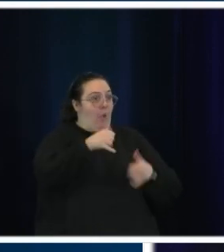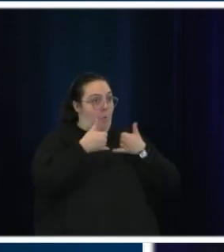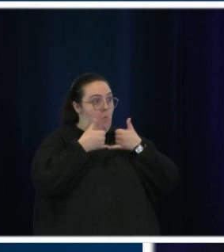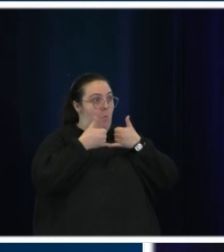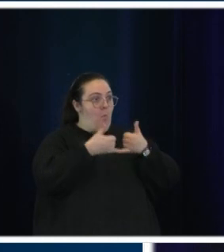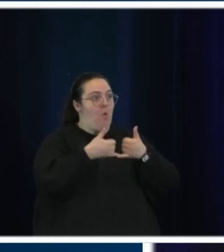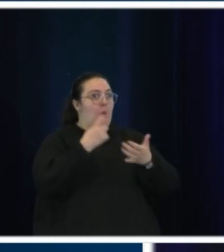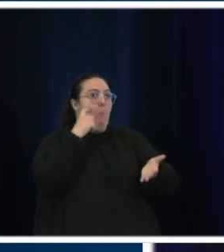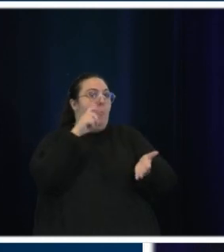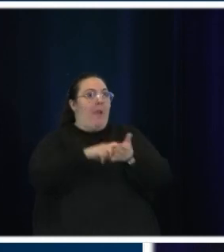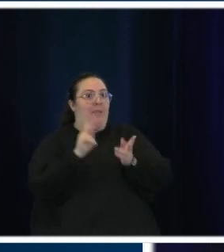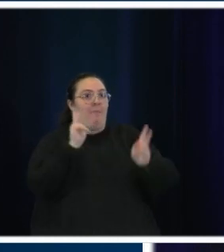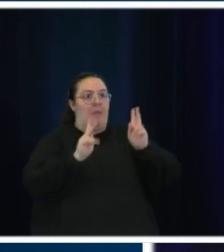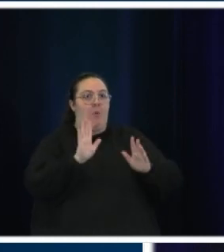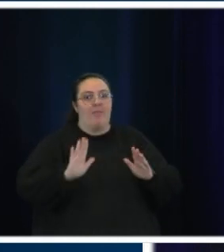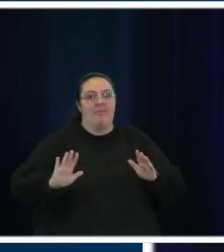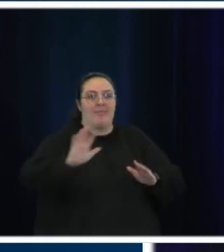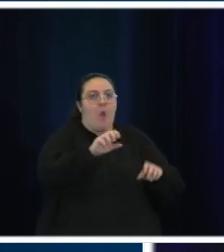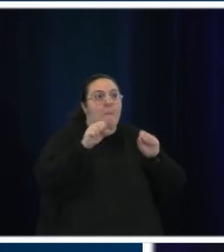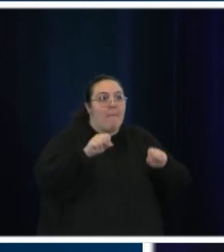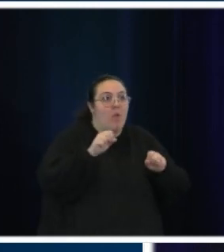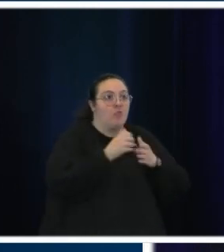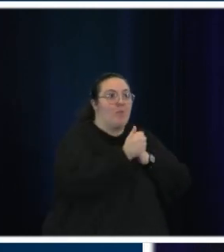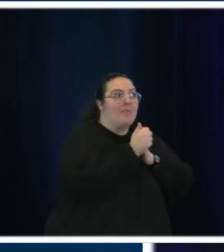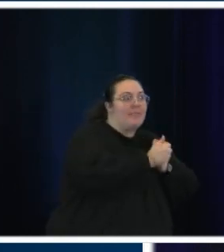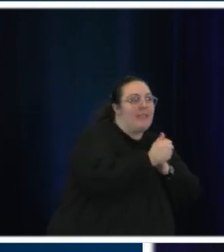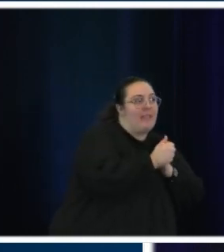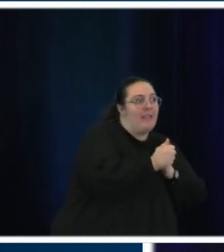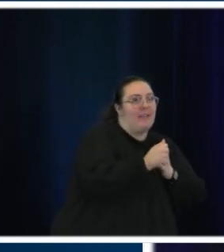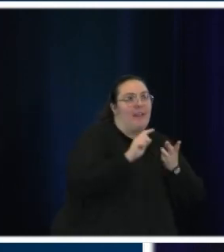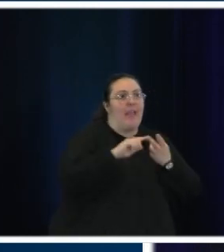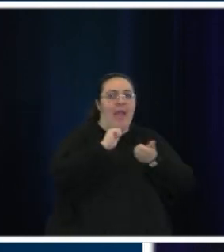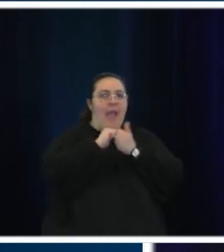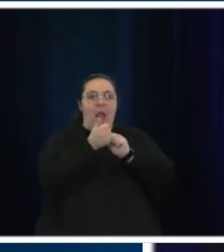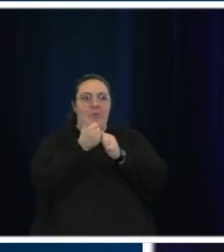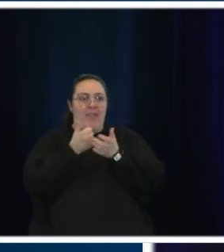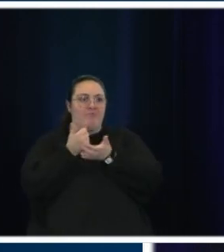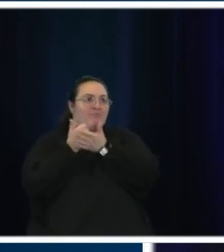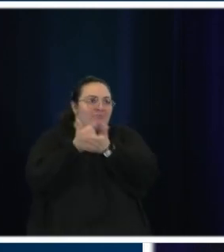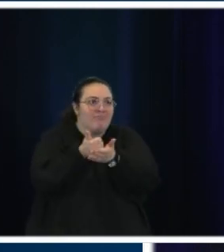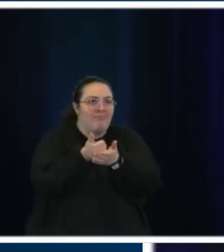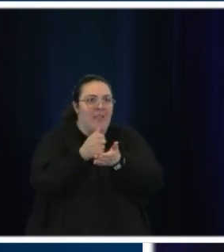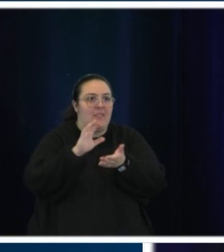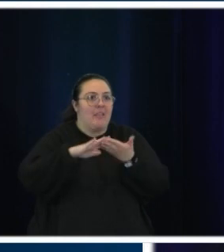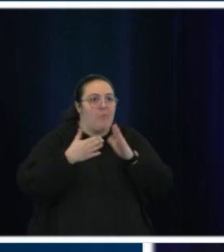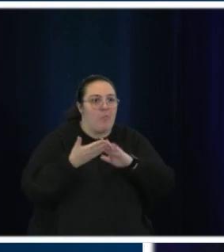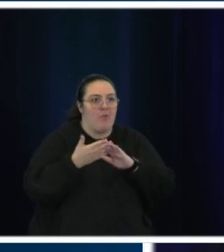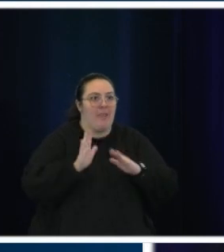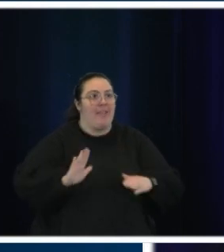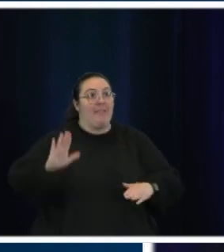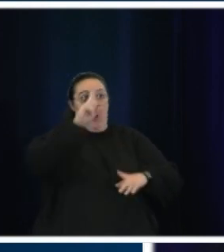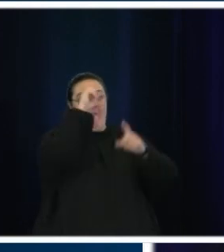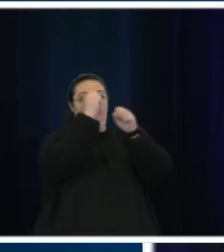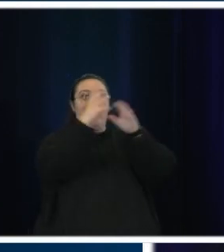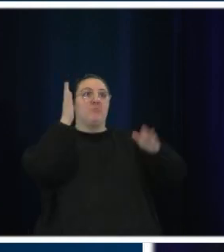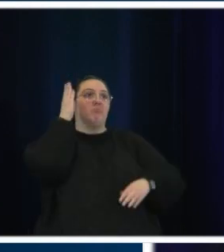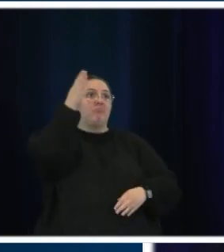as leaders, their engagement of diverse stakeholders, and their vision for a transformative community.